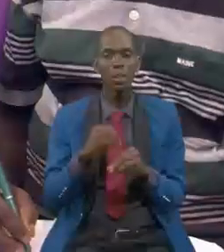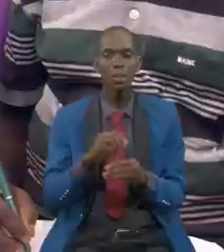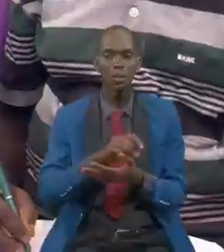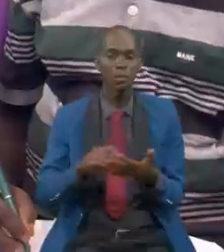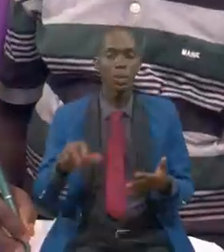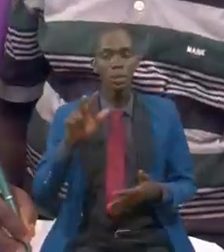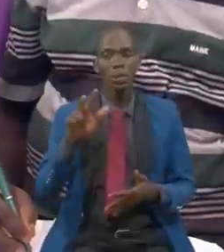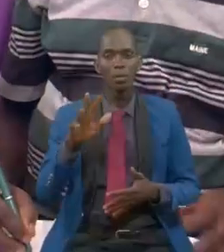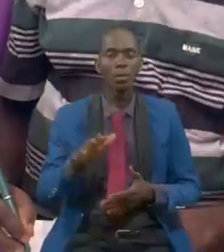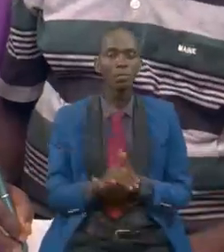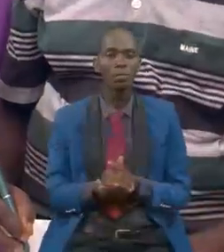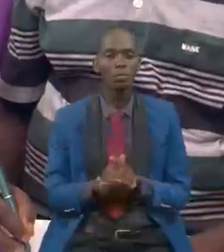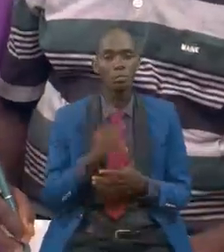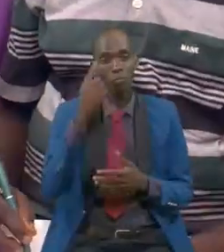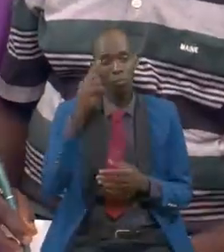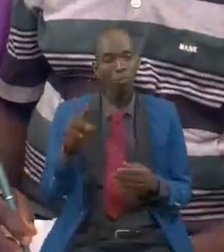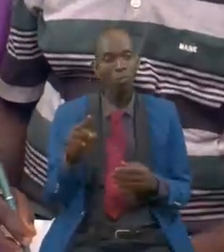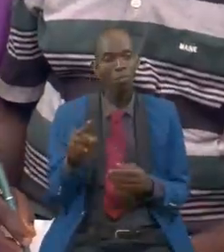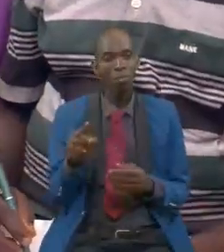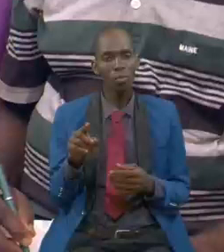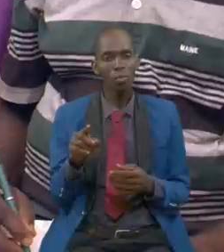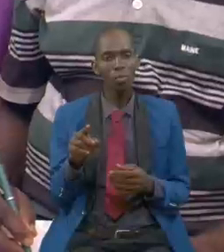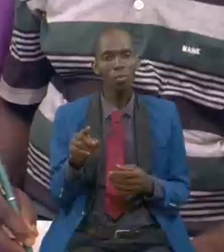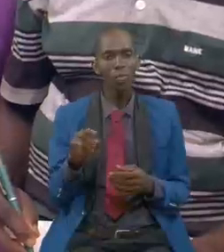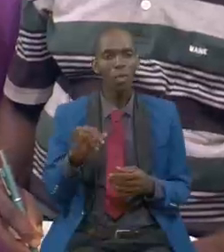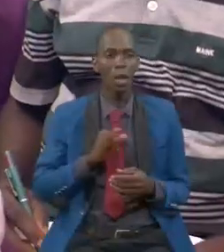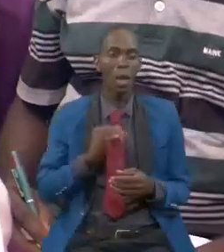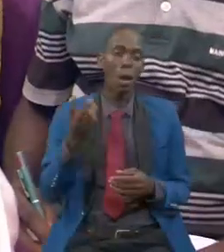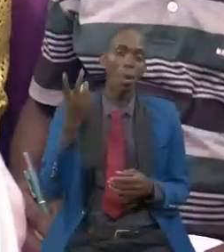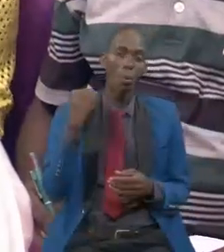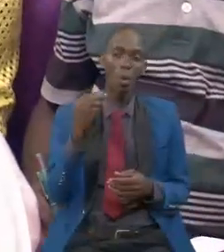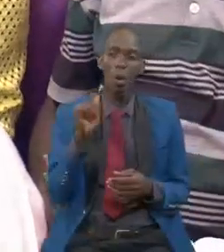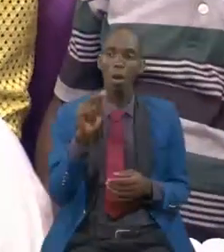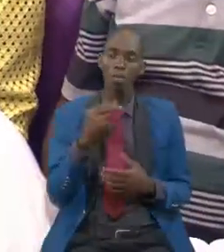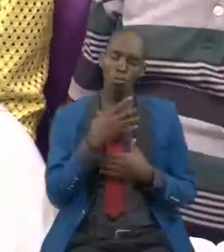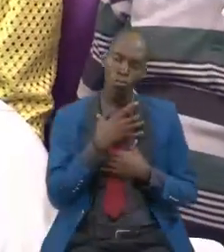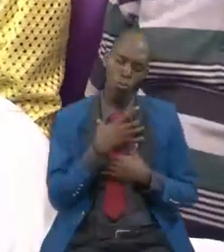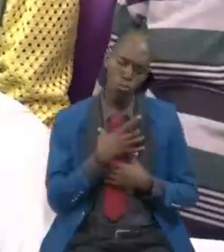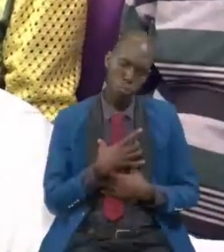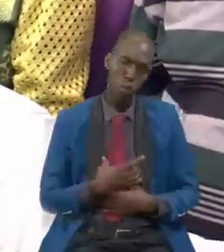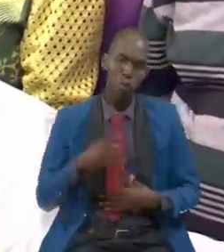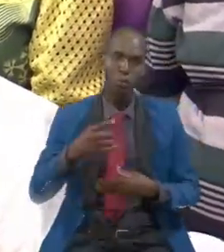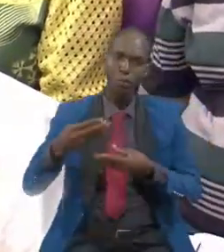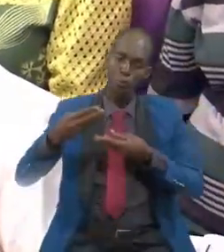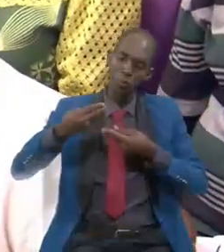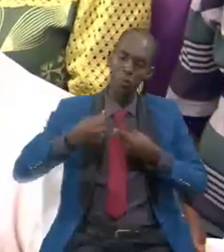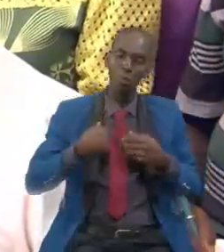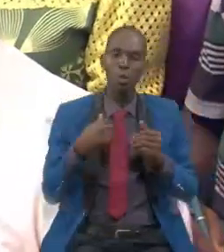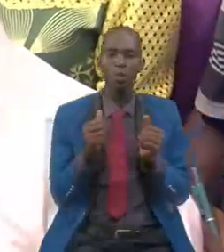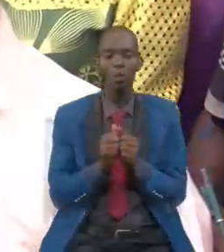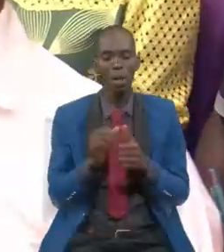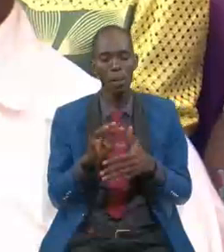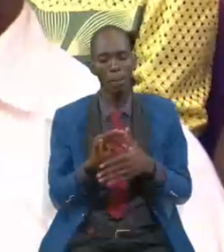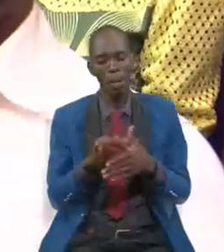35 for when I was in hunger he give me meat let me